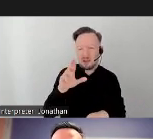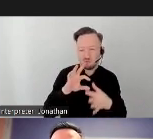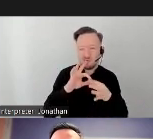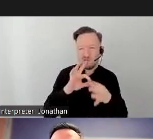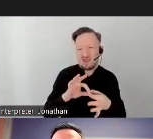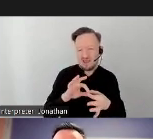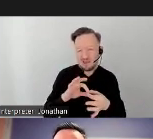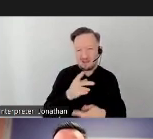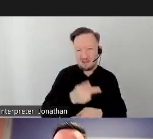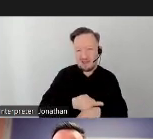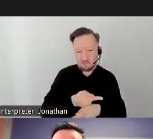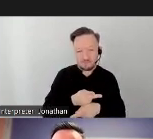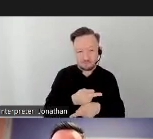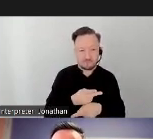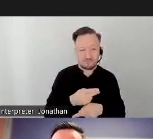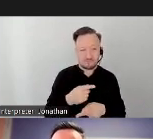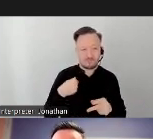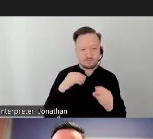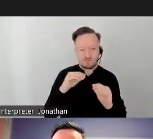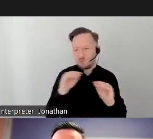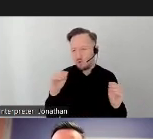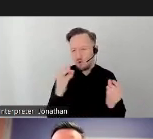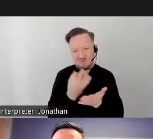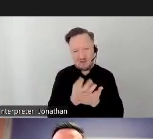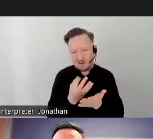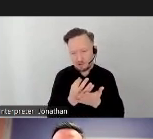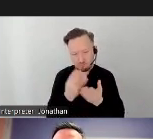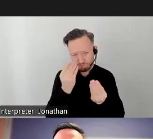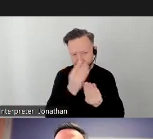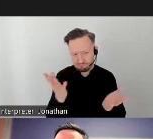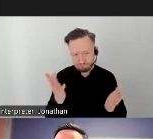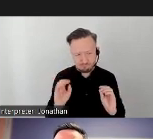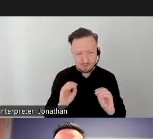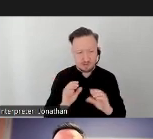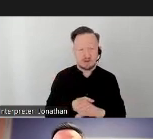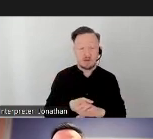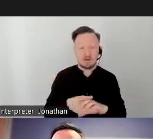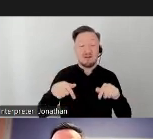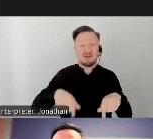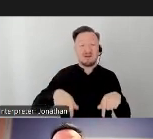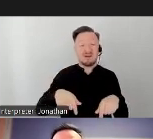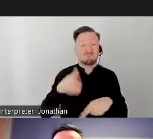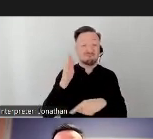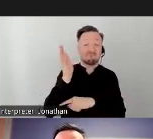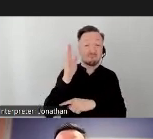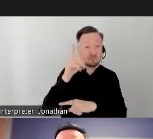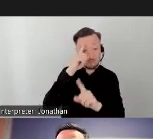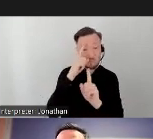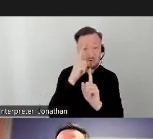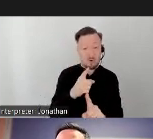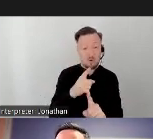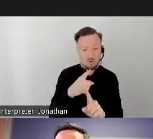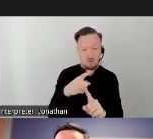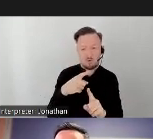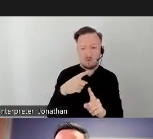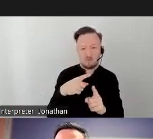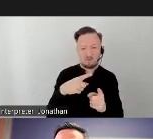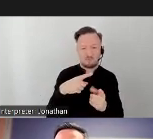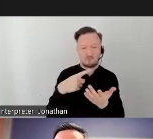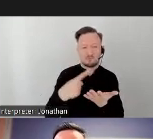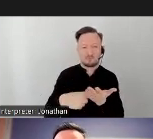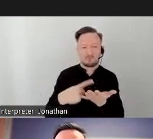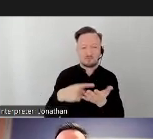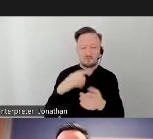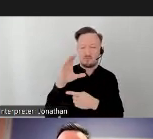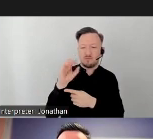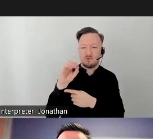I do not have any financial disclosure to report. The key objective of this talk is to discuss some of the epidemiology